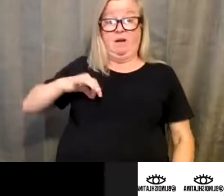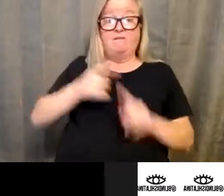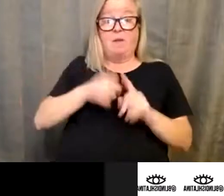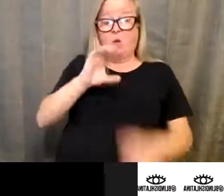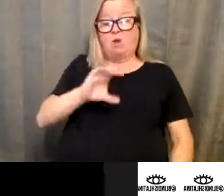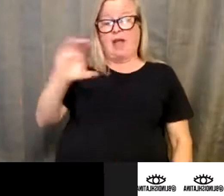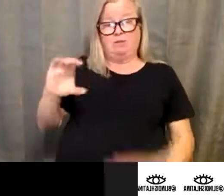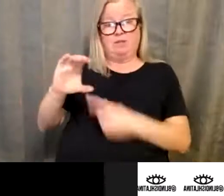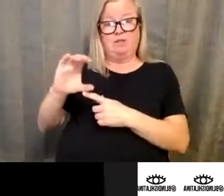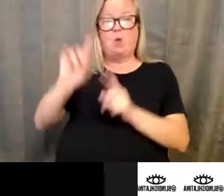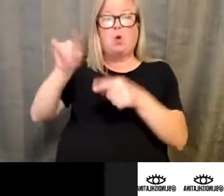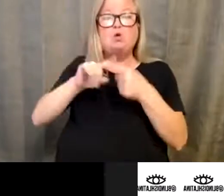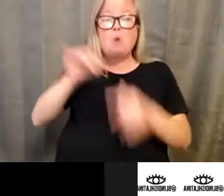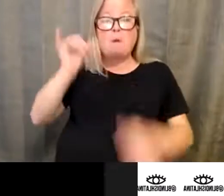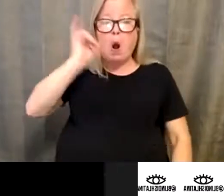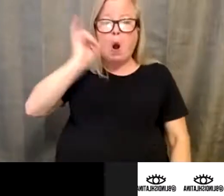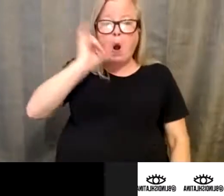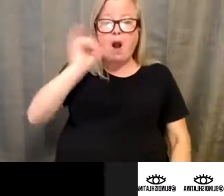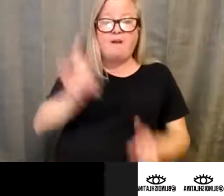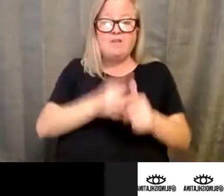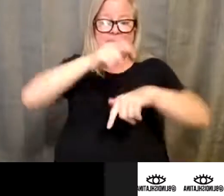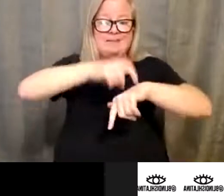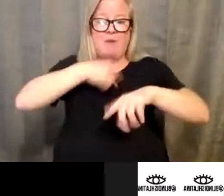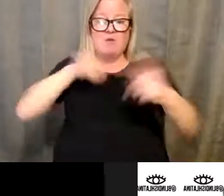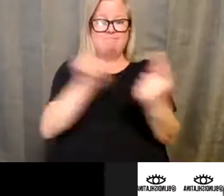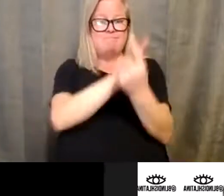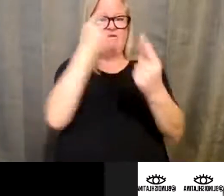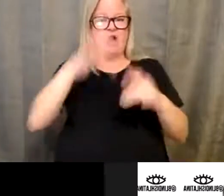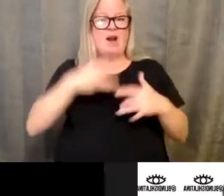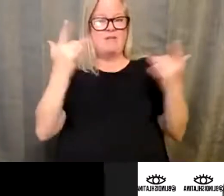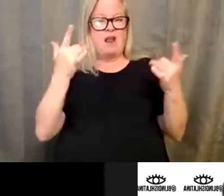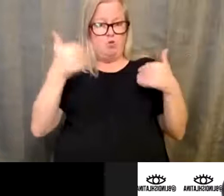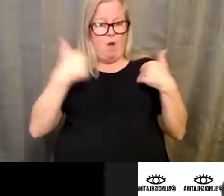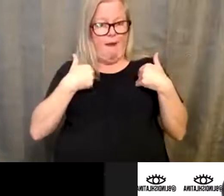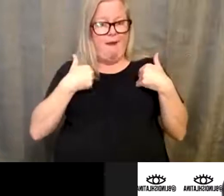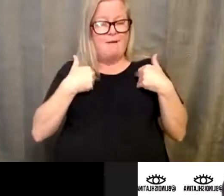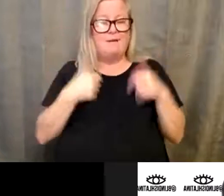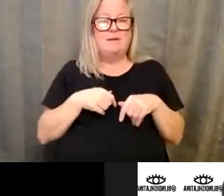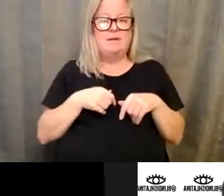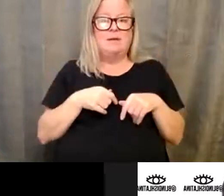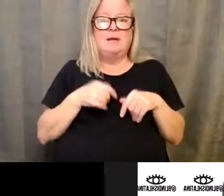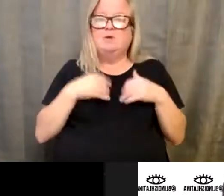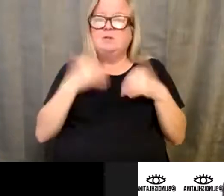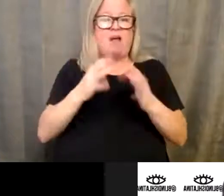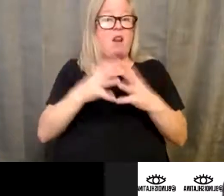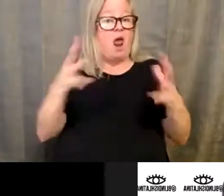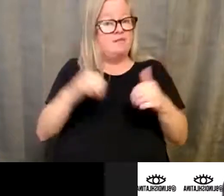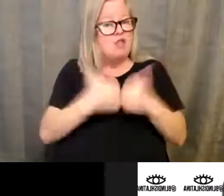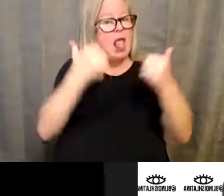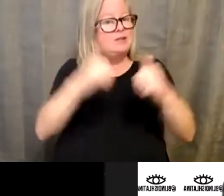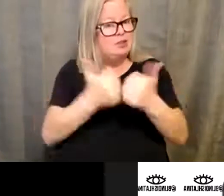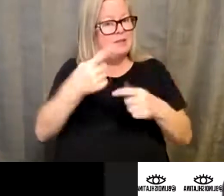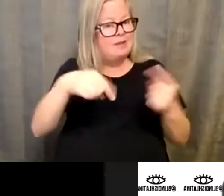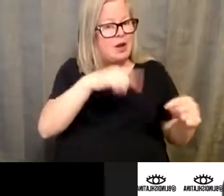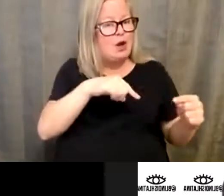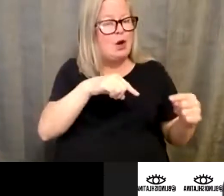we go to a bar, like the first time we met for an event you were putting together, there were still a lot of challenges around the way